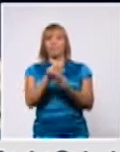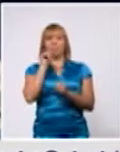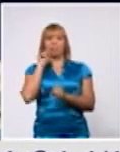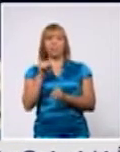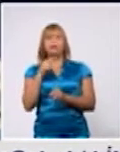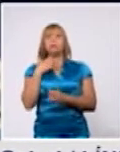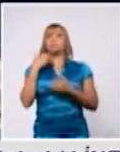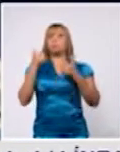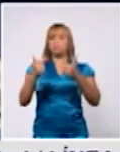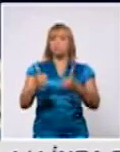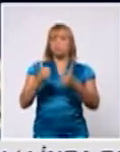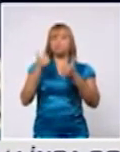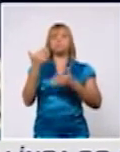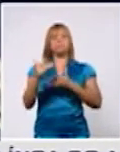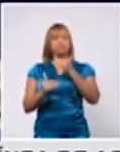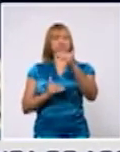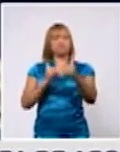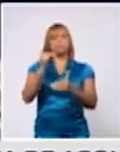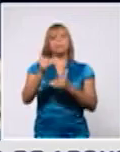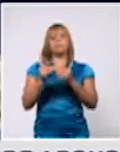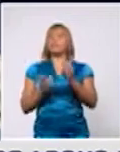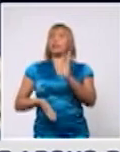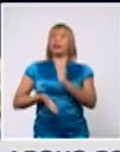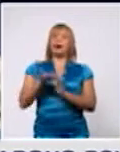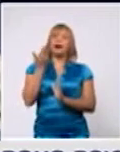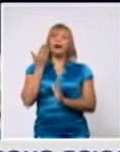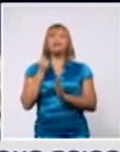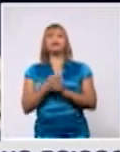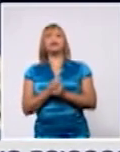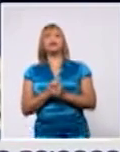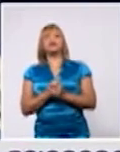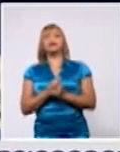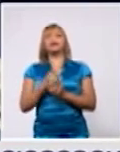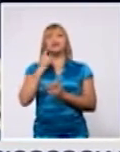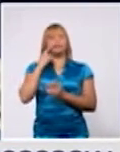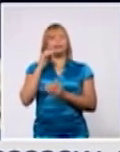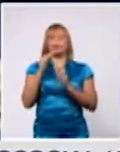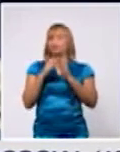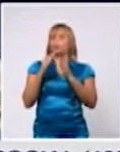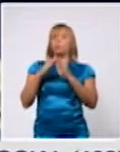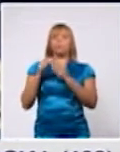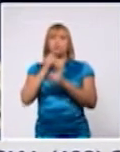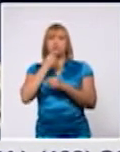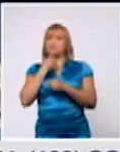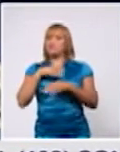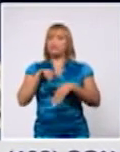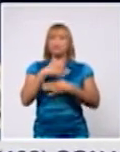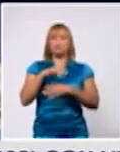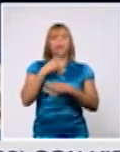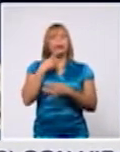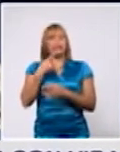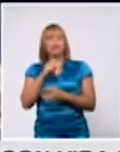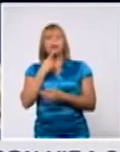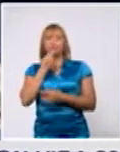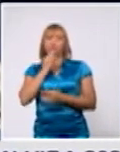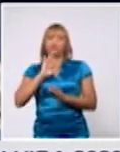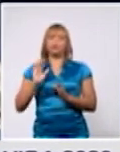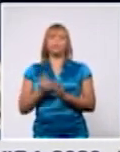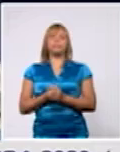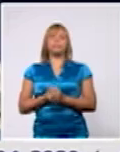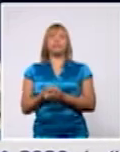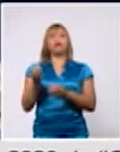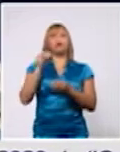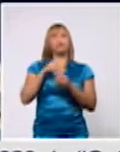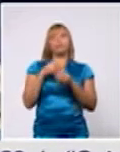from hospital. A while back, this might have been a positive result, but compared with the 54 confirmed